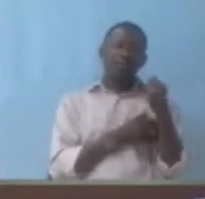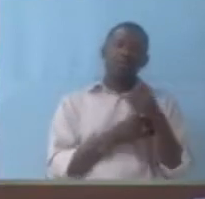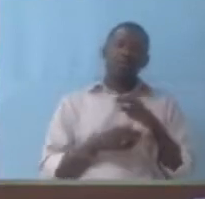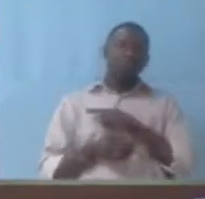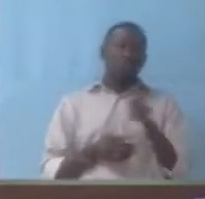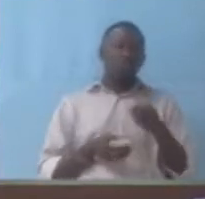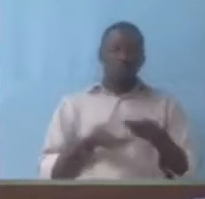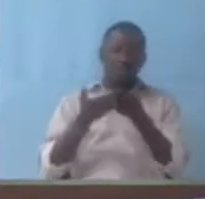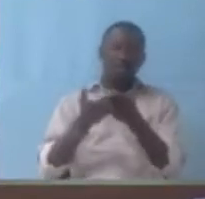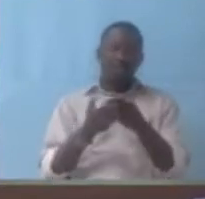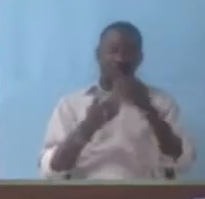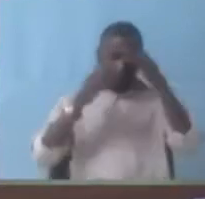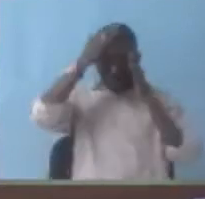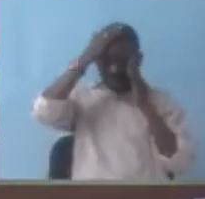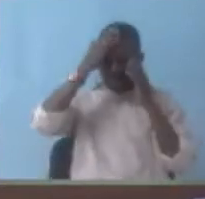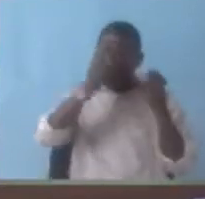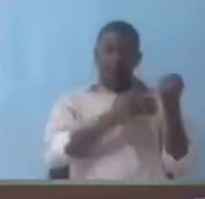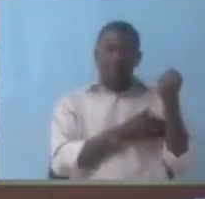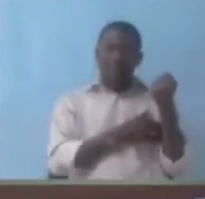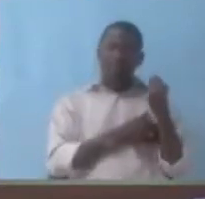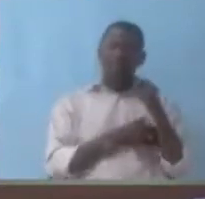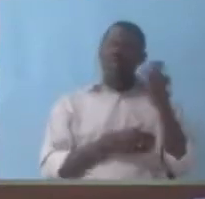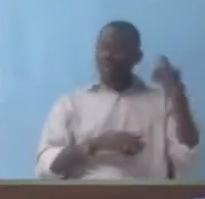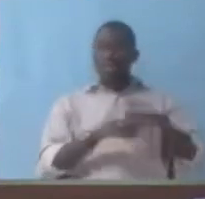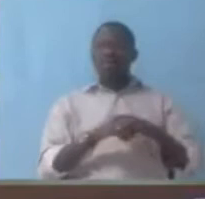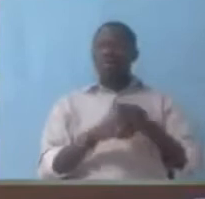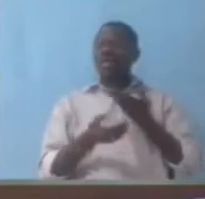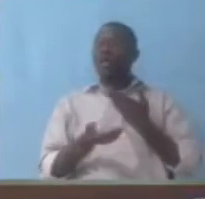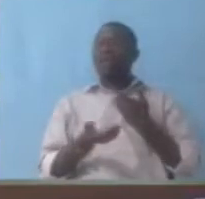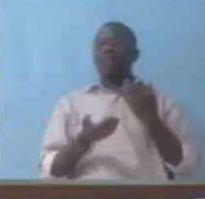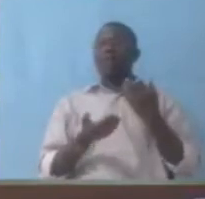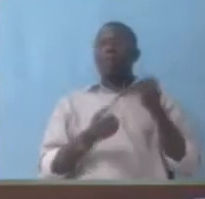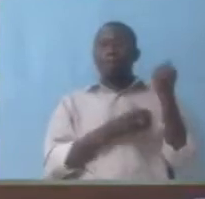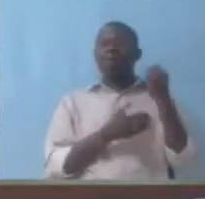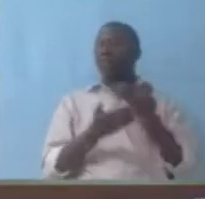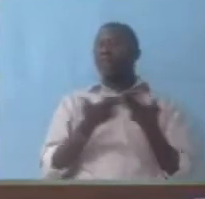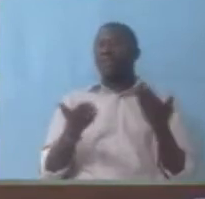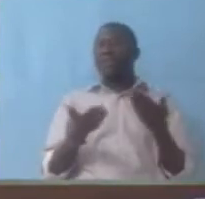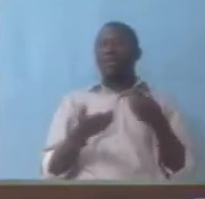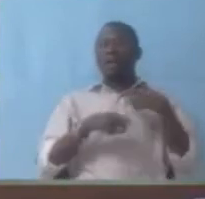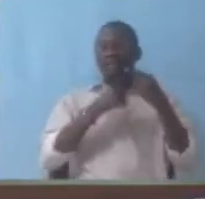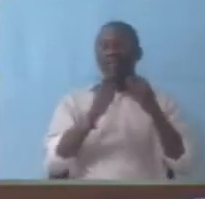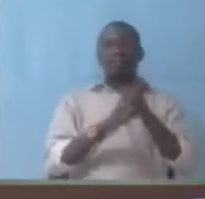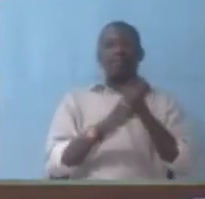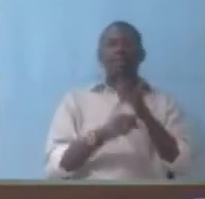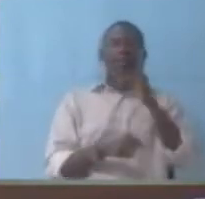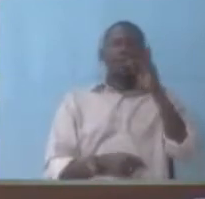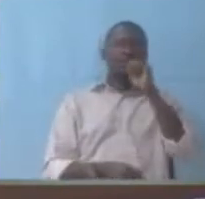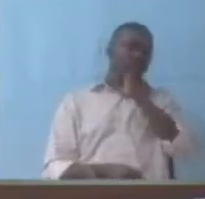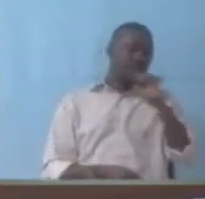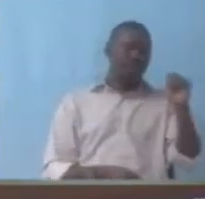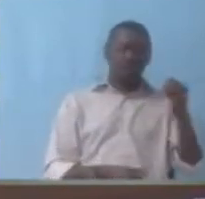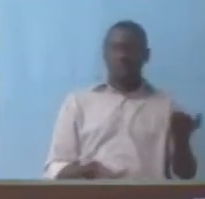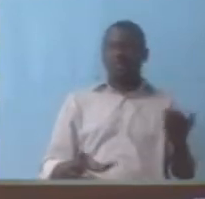does not give the military any power that they already did not have. Decree buka sembedi sojaro la sembo me yalon ko wotebulu foka